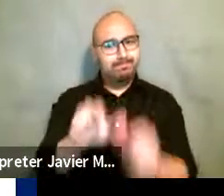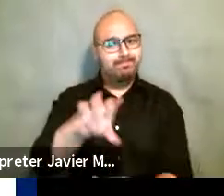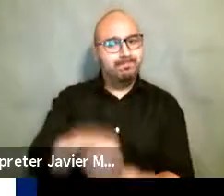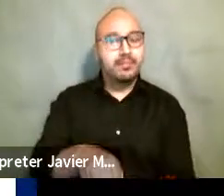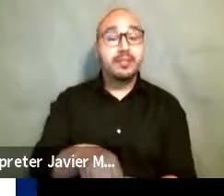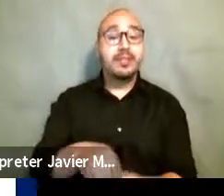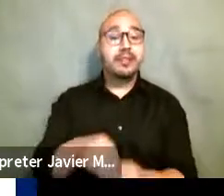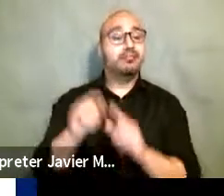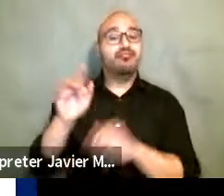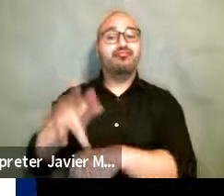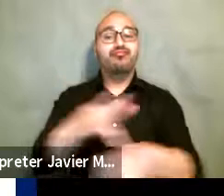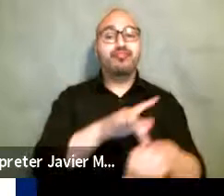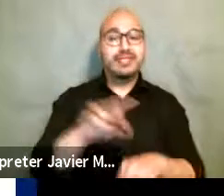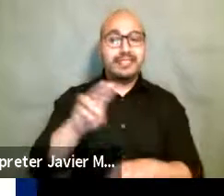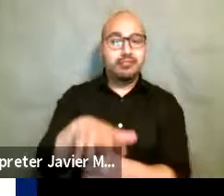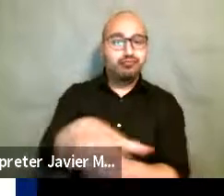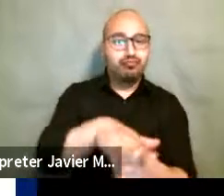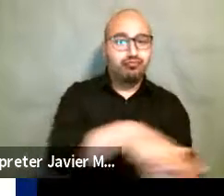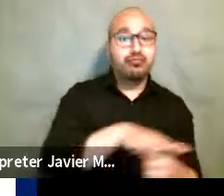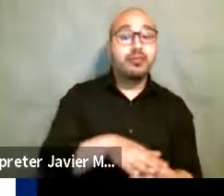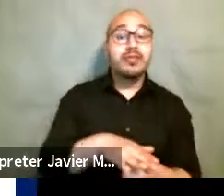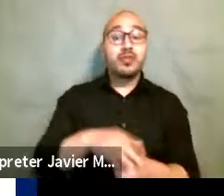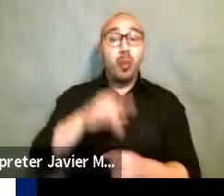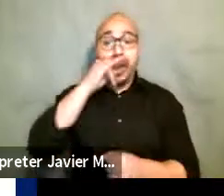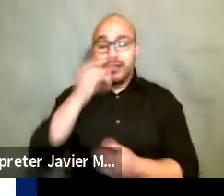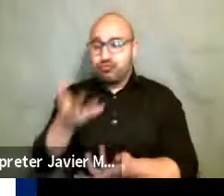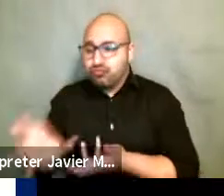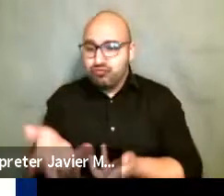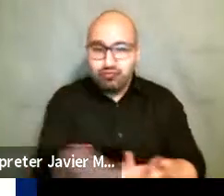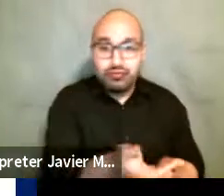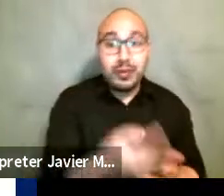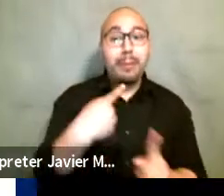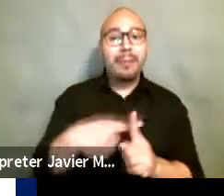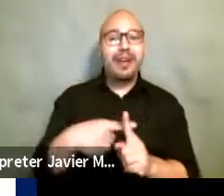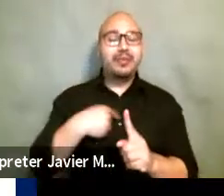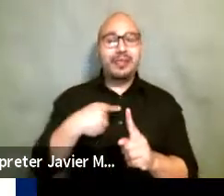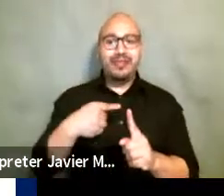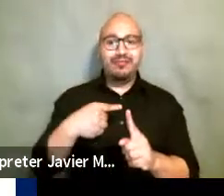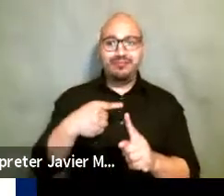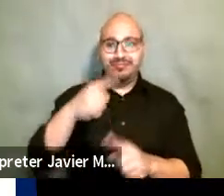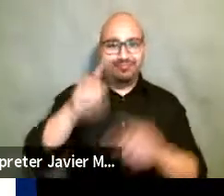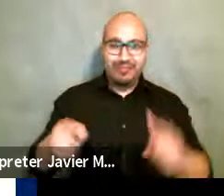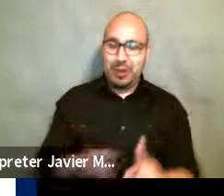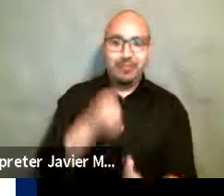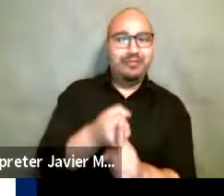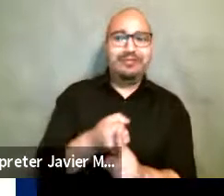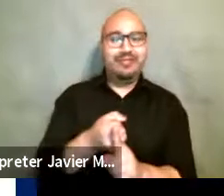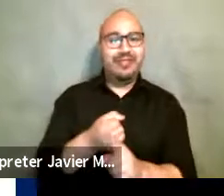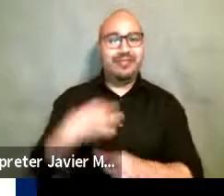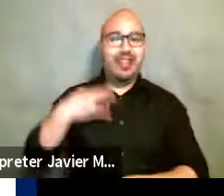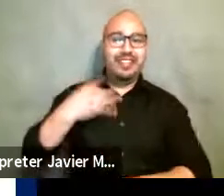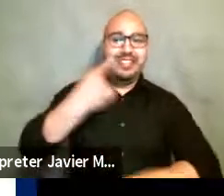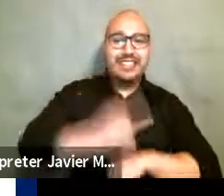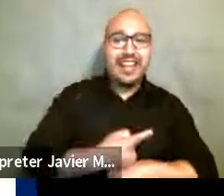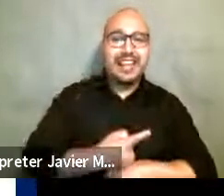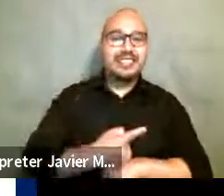sites and engaging with the kids. We also do impromptu volunteer dates. For example, we canvass every semester from